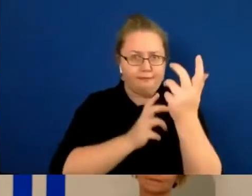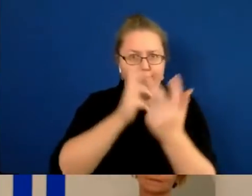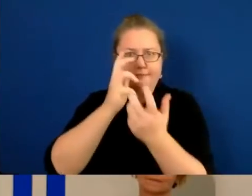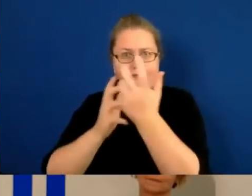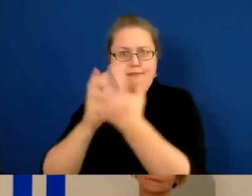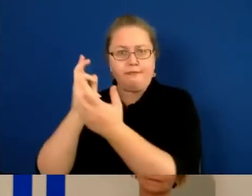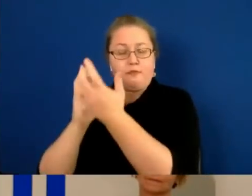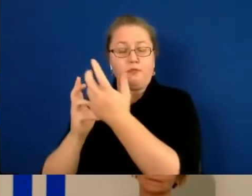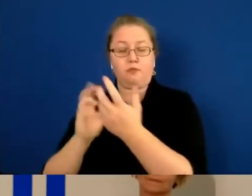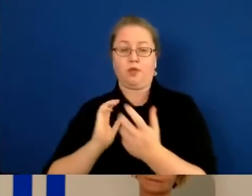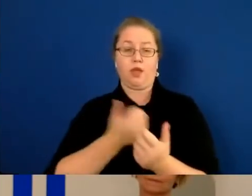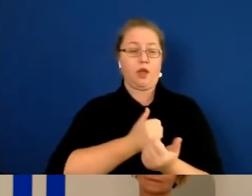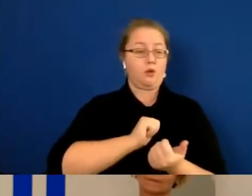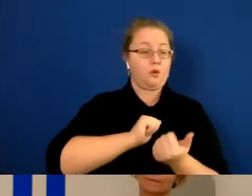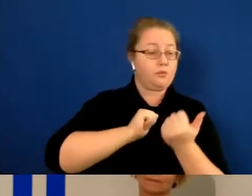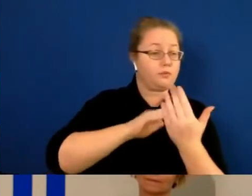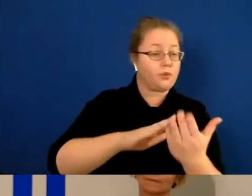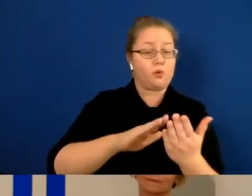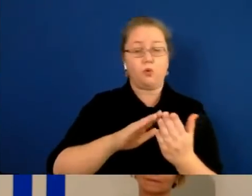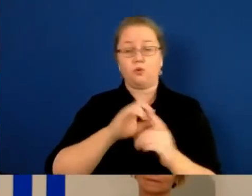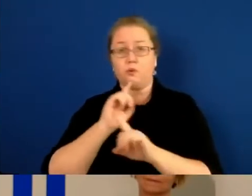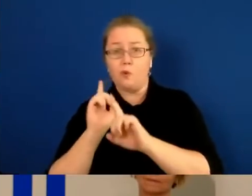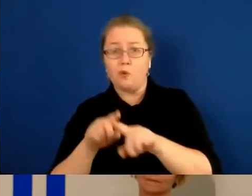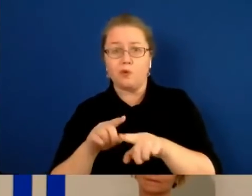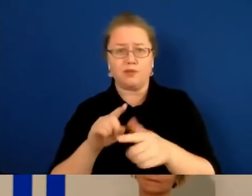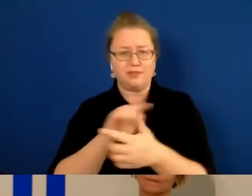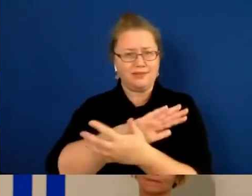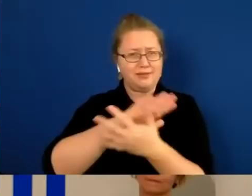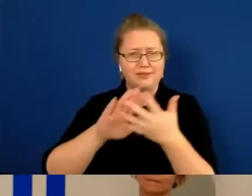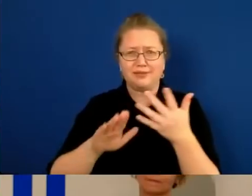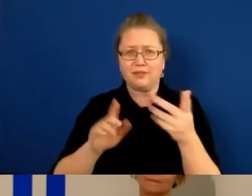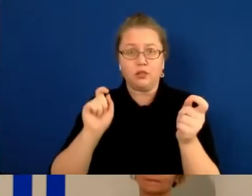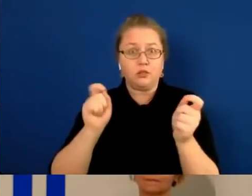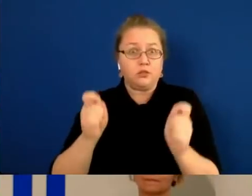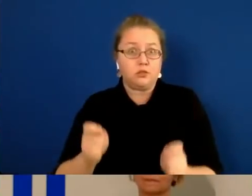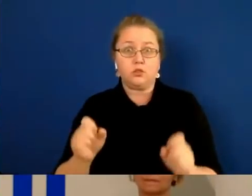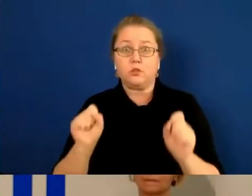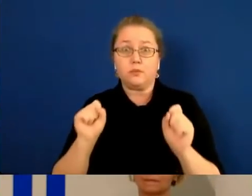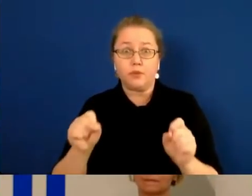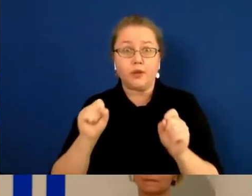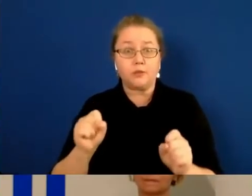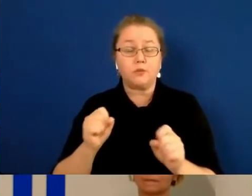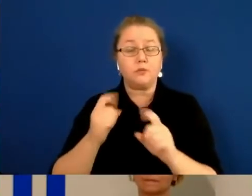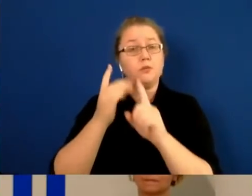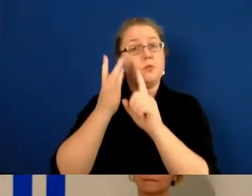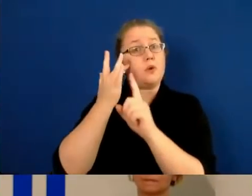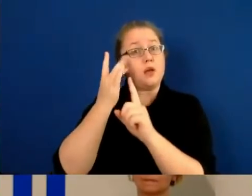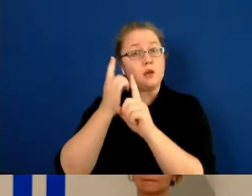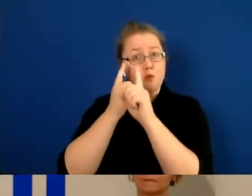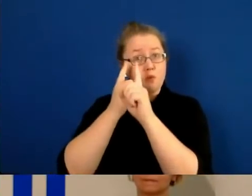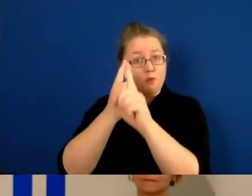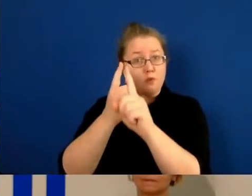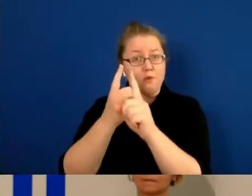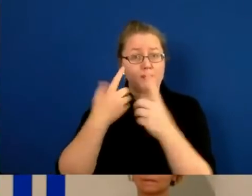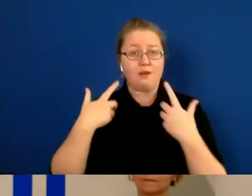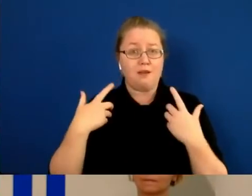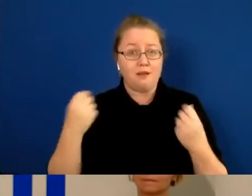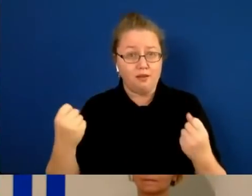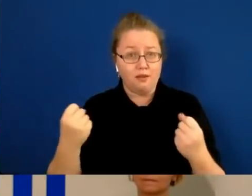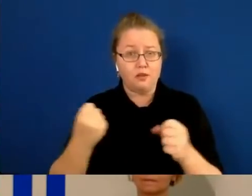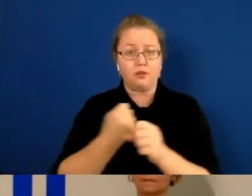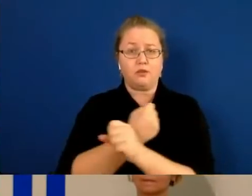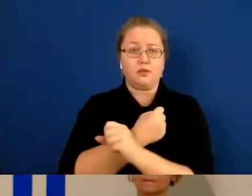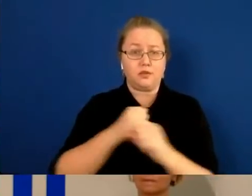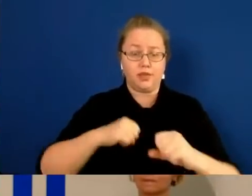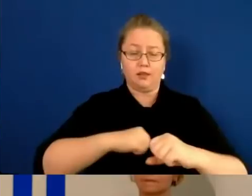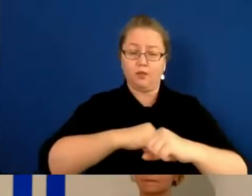together if we do the work we need to do as a community. When we started out our BC pandemic response, we committed that throughout